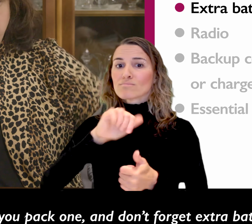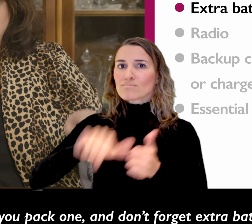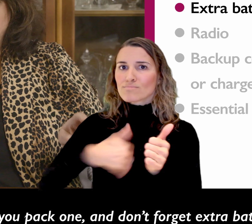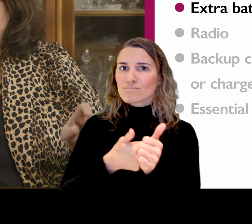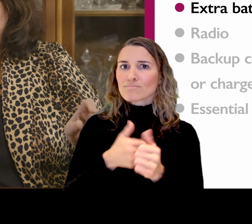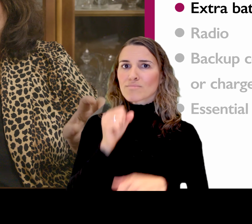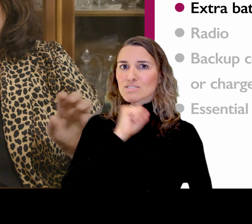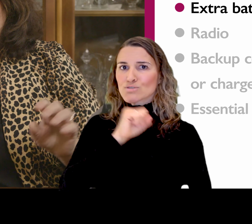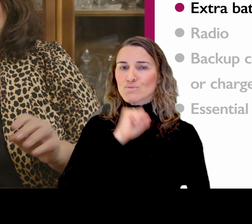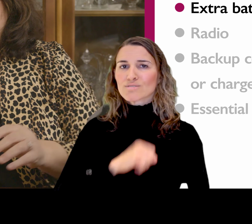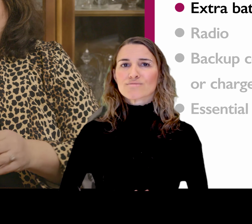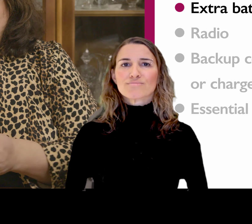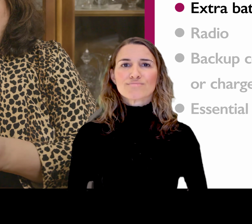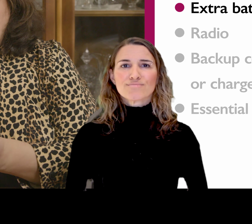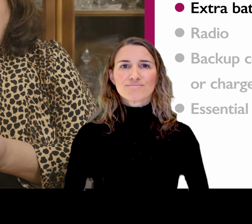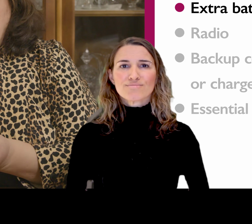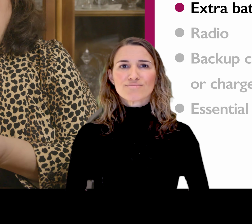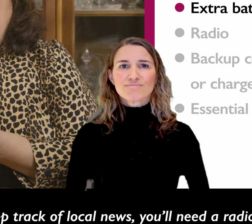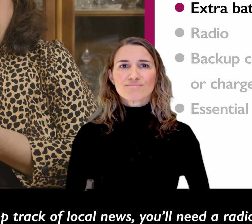batteries.